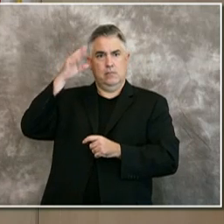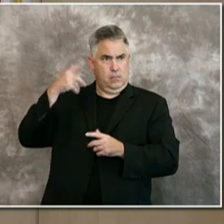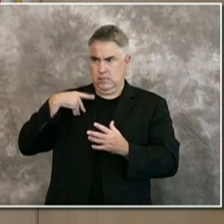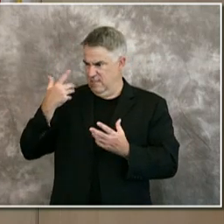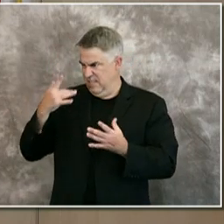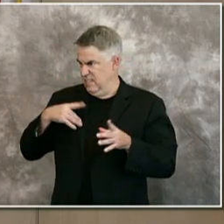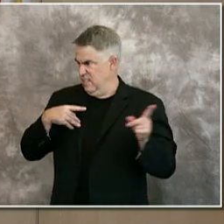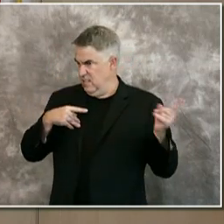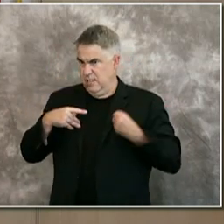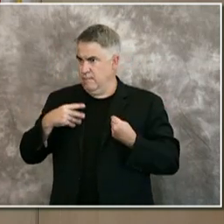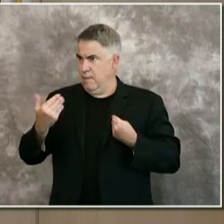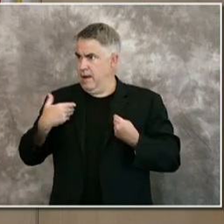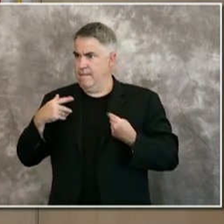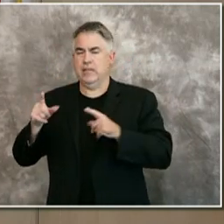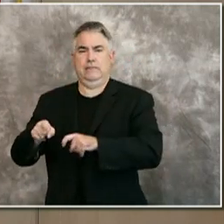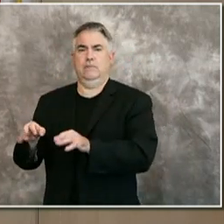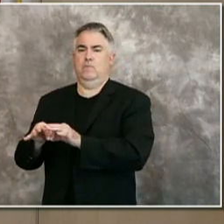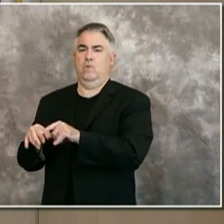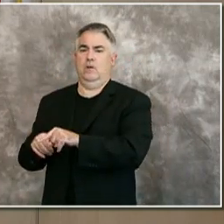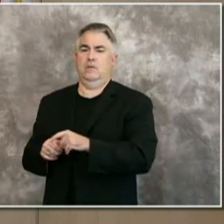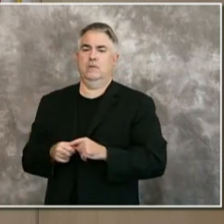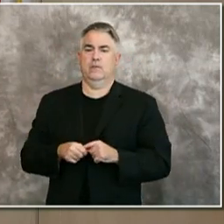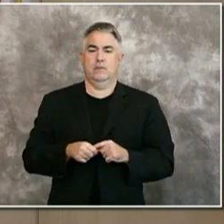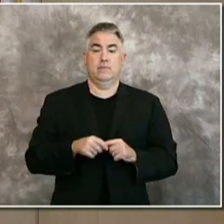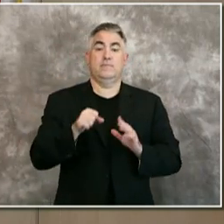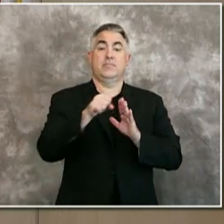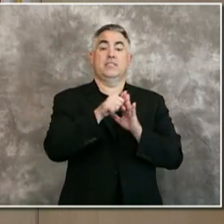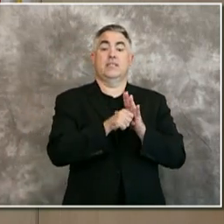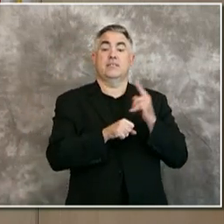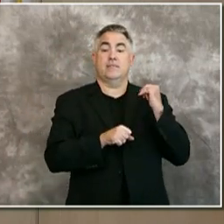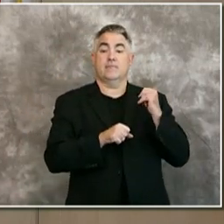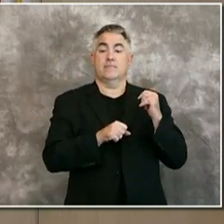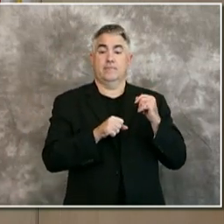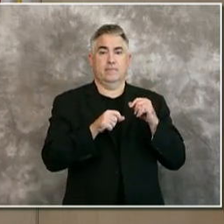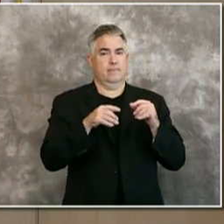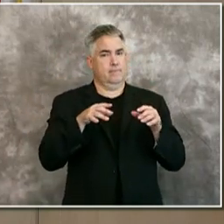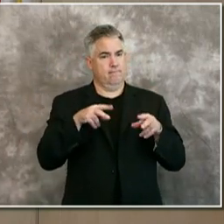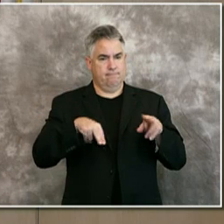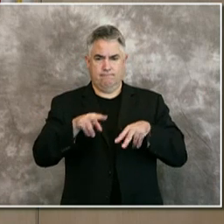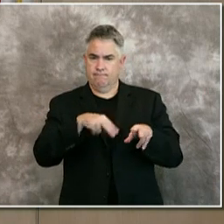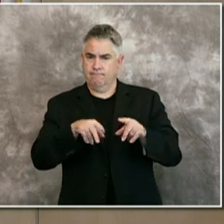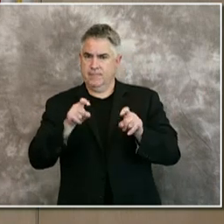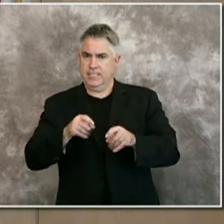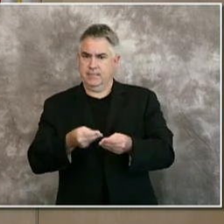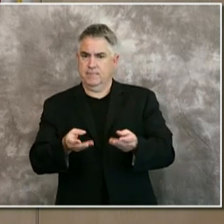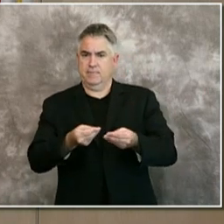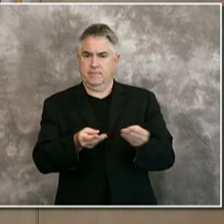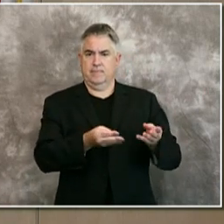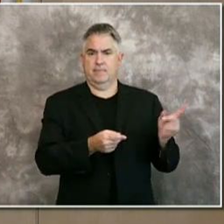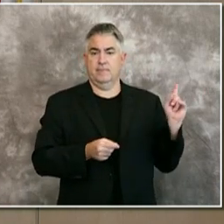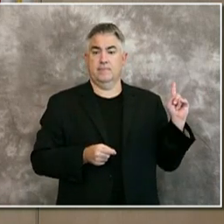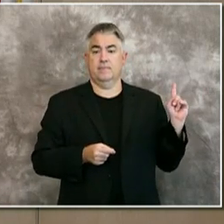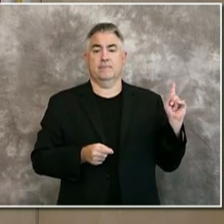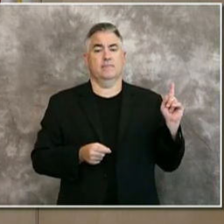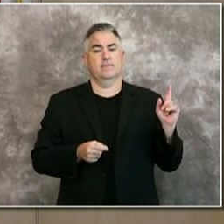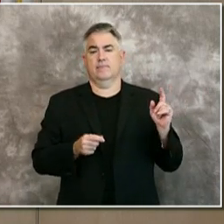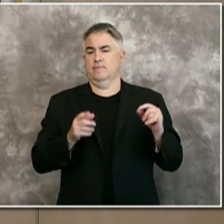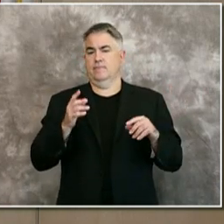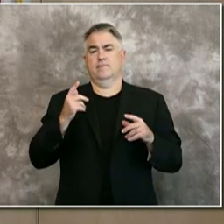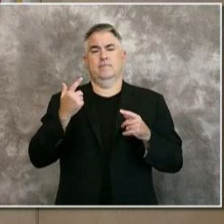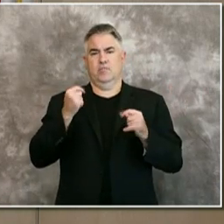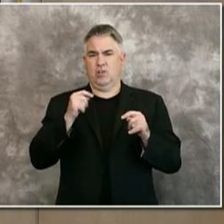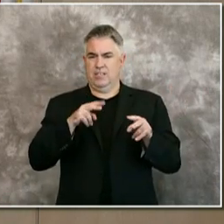I should say, for the state is kind of one of the leading counties in our testing capacity. But all counties are trying to expand